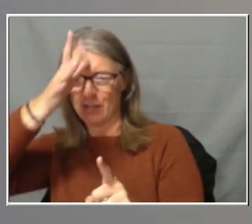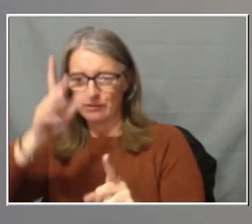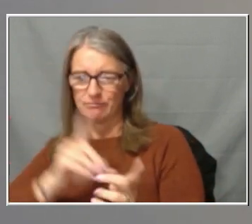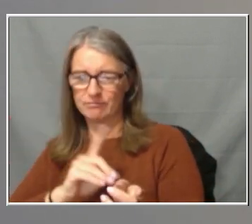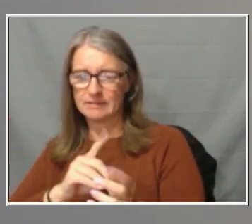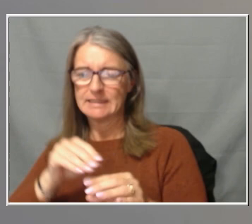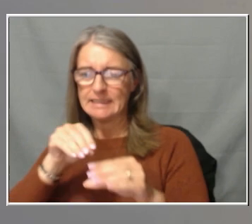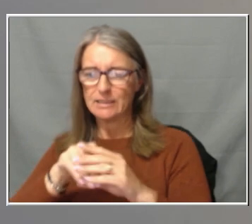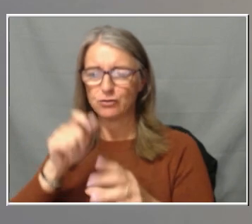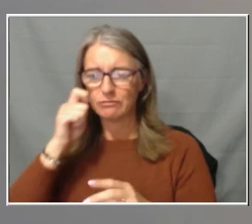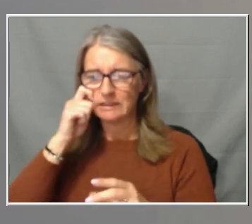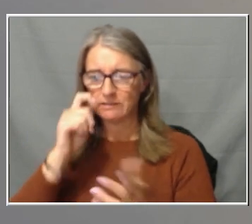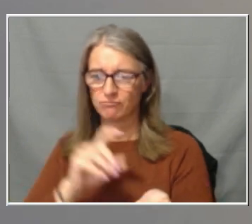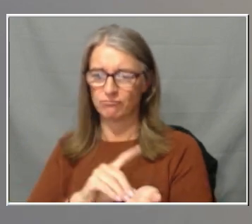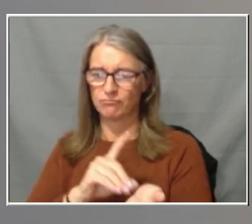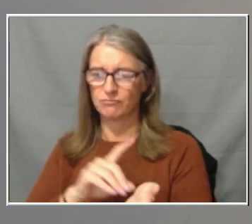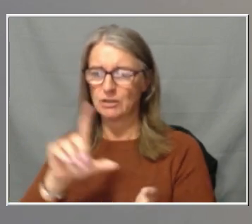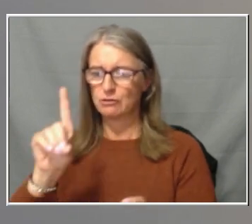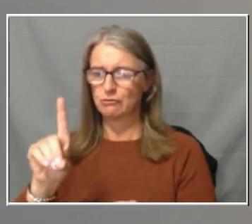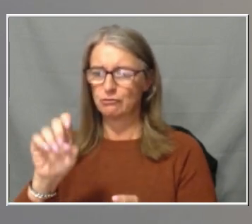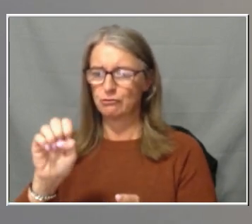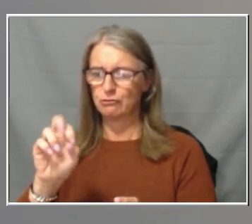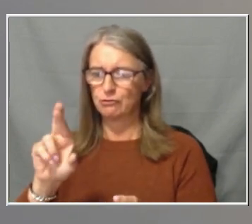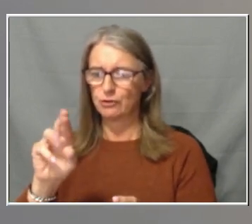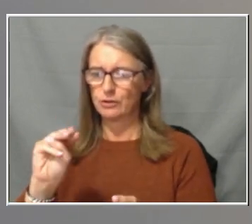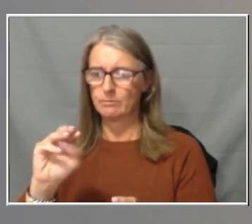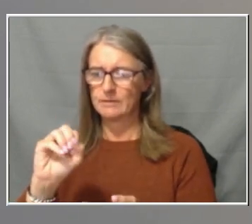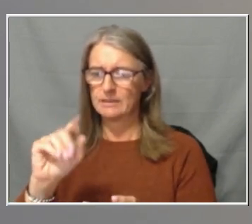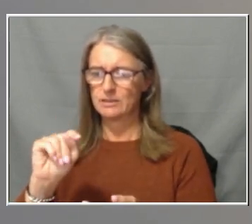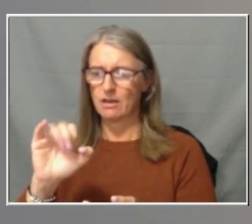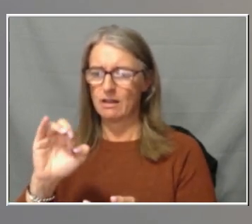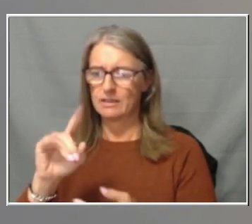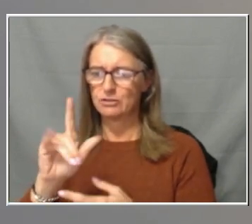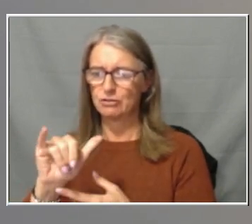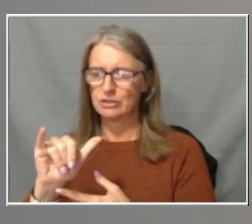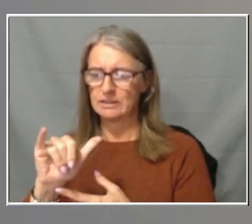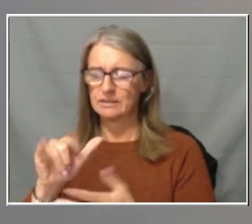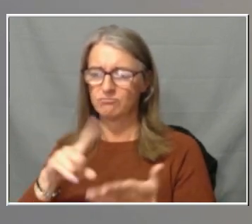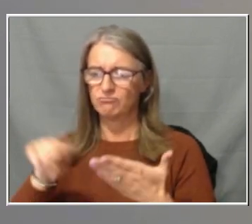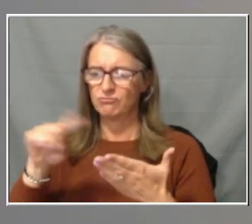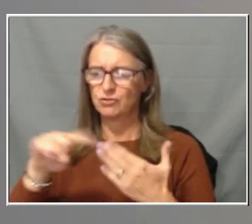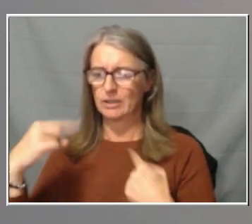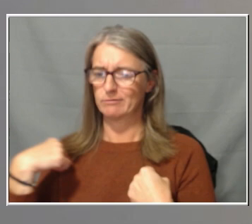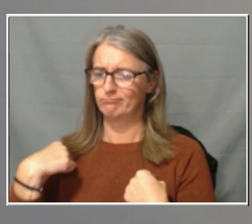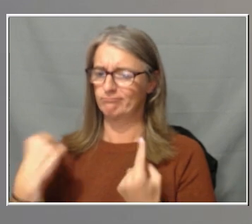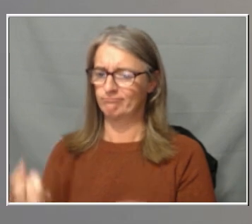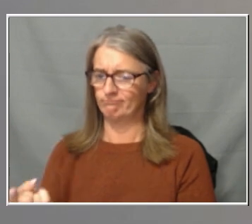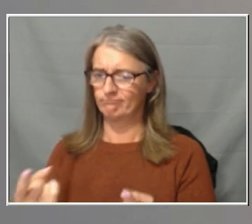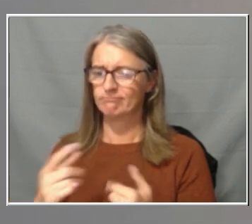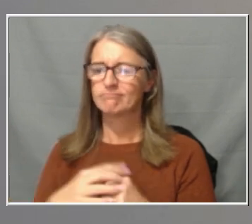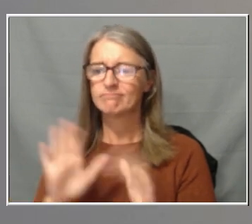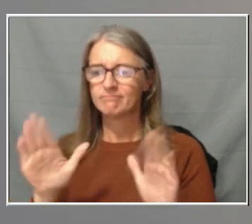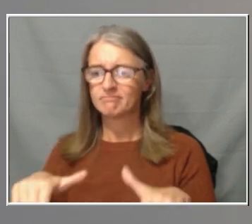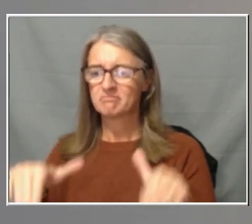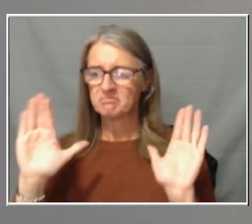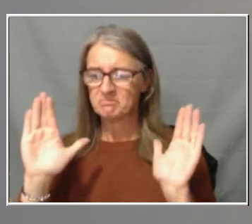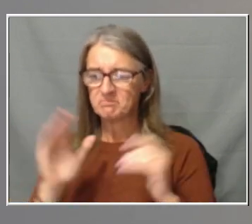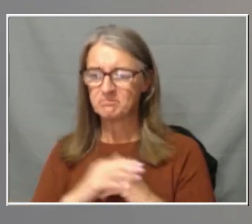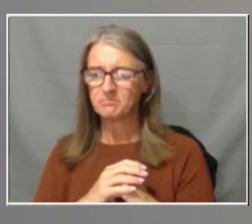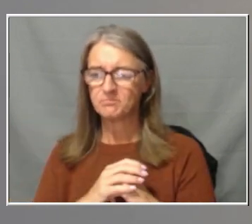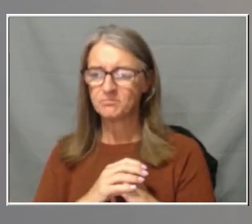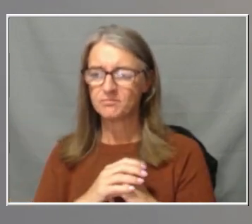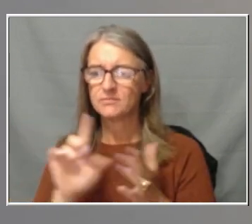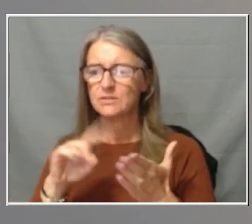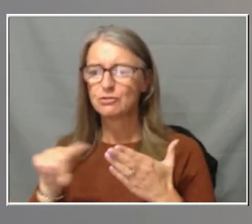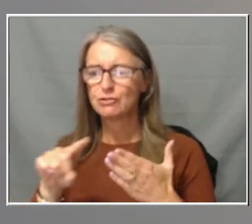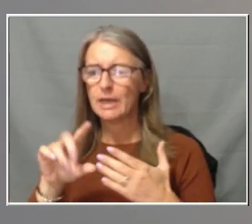into a dermatologist to check that. Ever since that time, there's been checks with dermatologists to